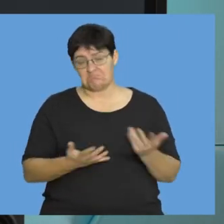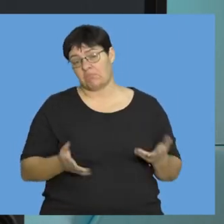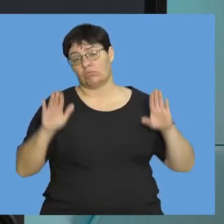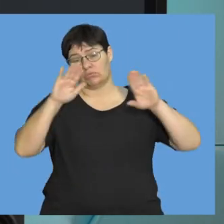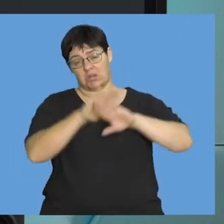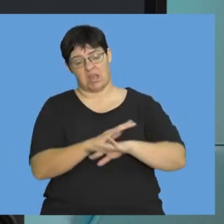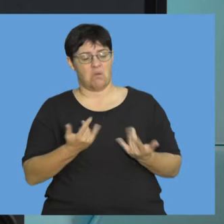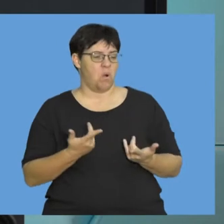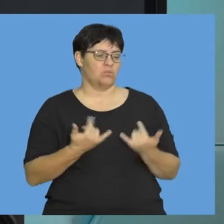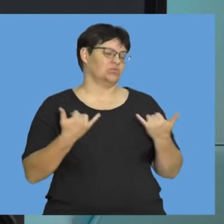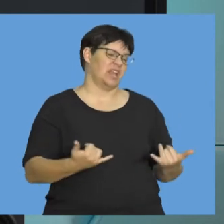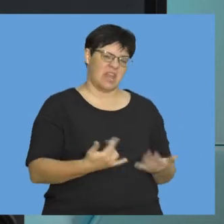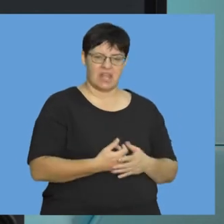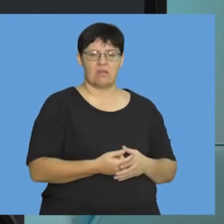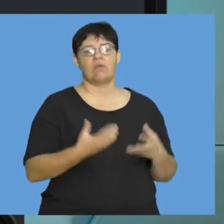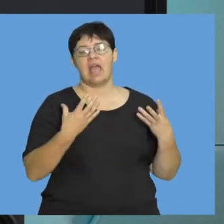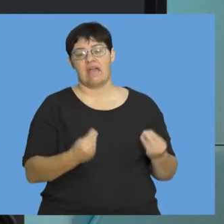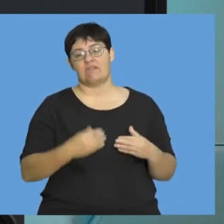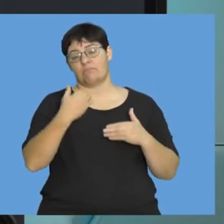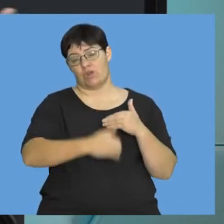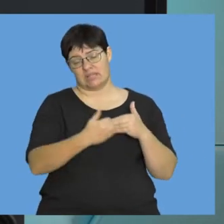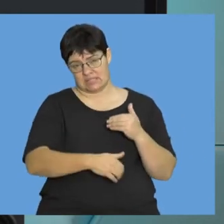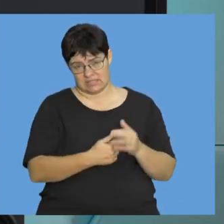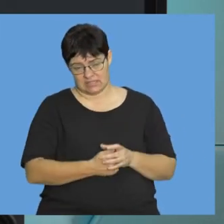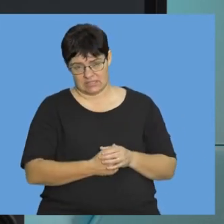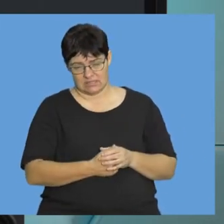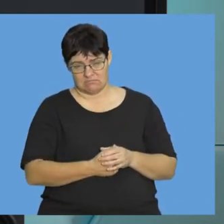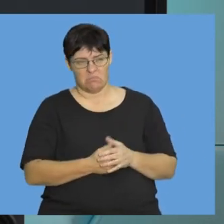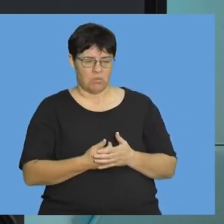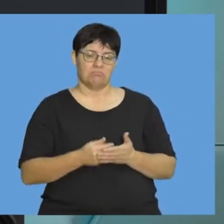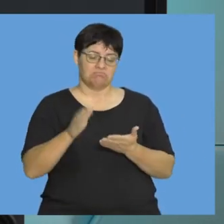tonight, let's say, or today, you're going to have a piece of bread, all